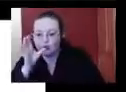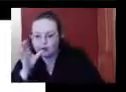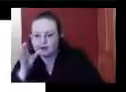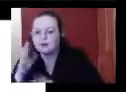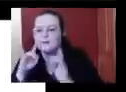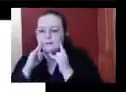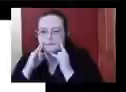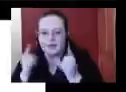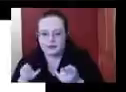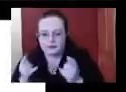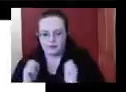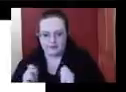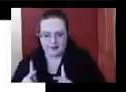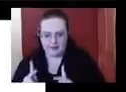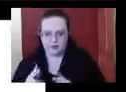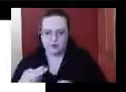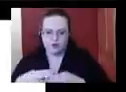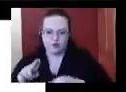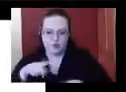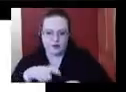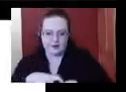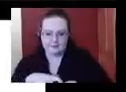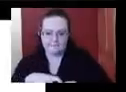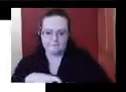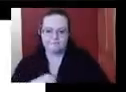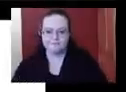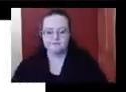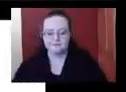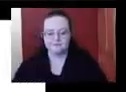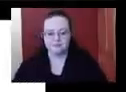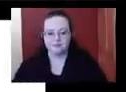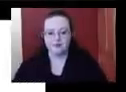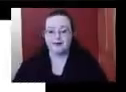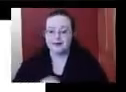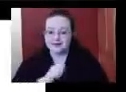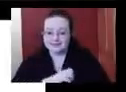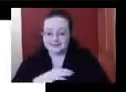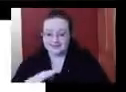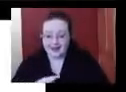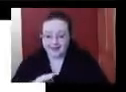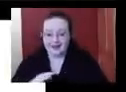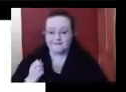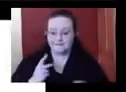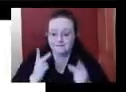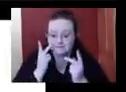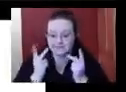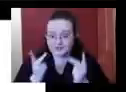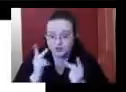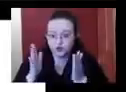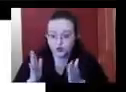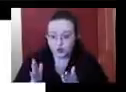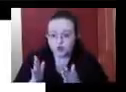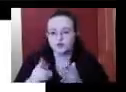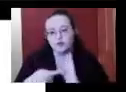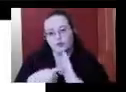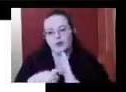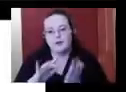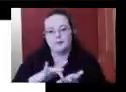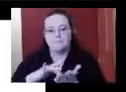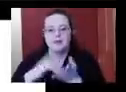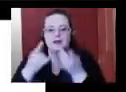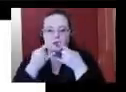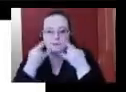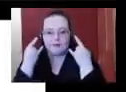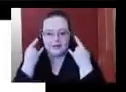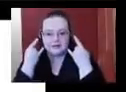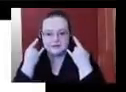or break times. All staff and visitors in schools must wear medical masks and should use